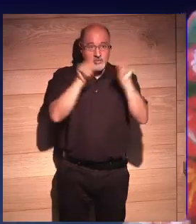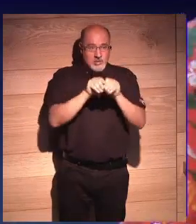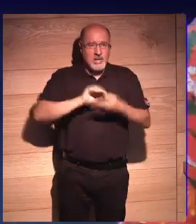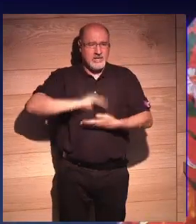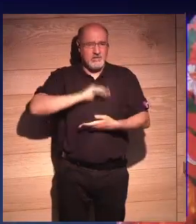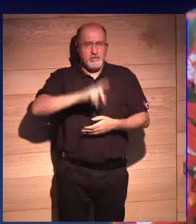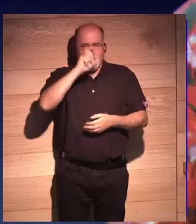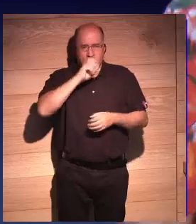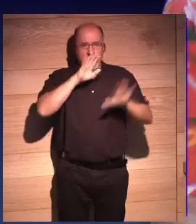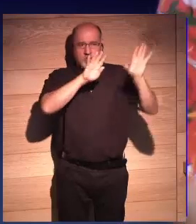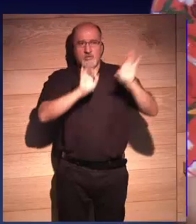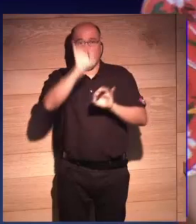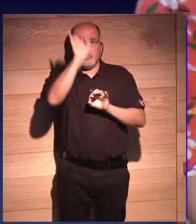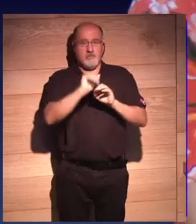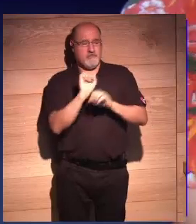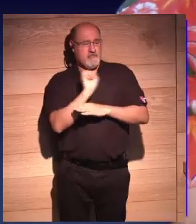with it, and I'm